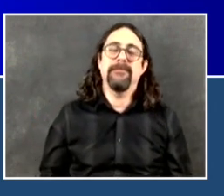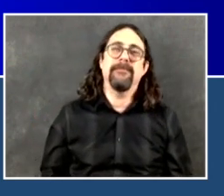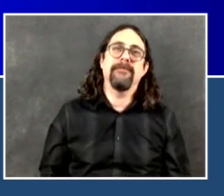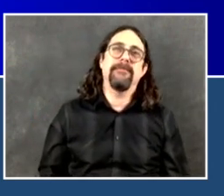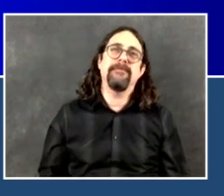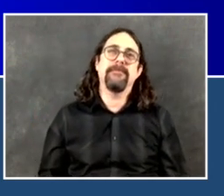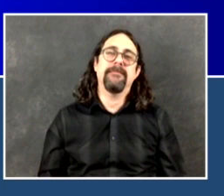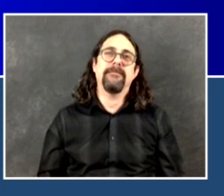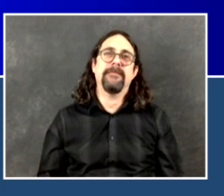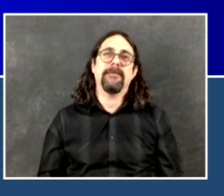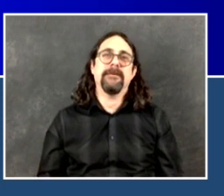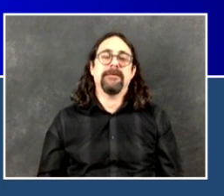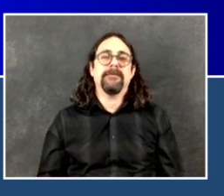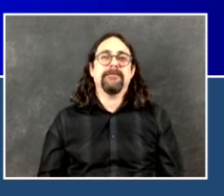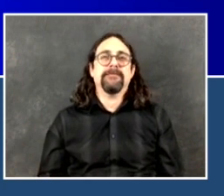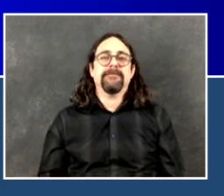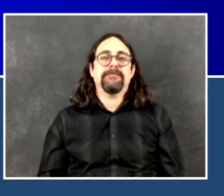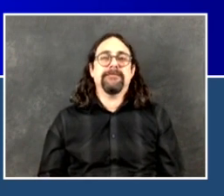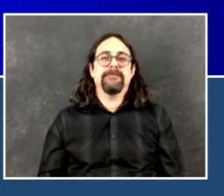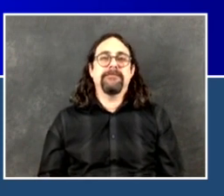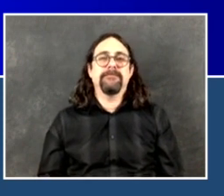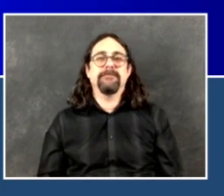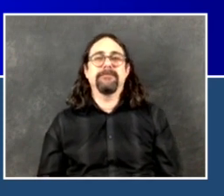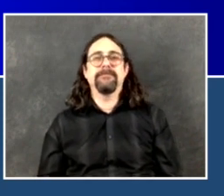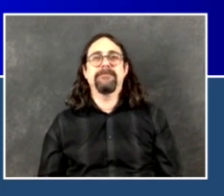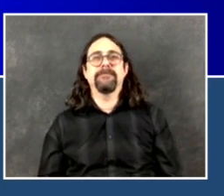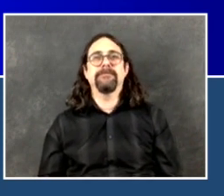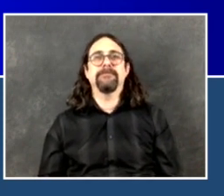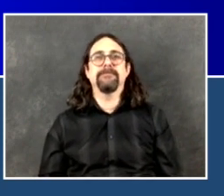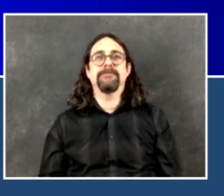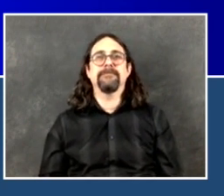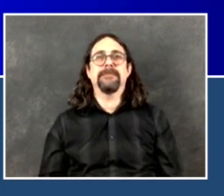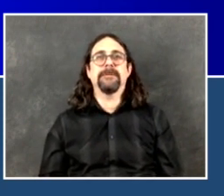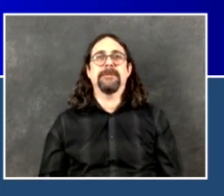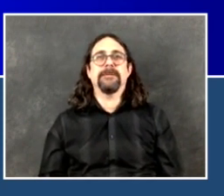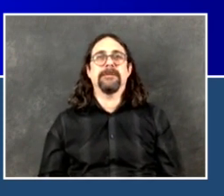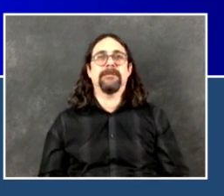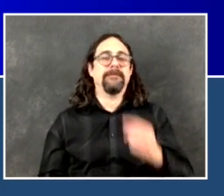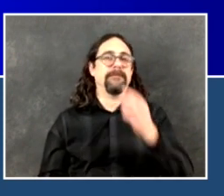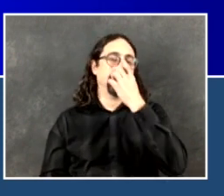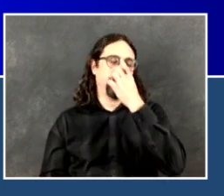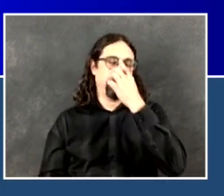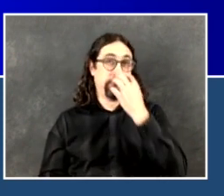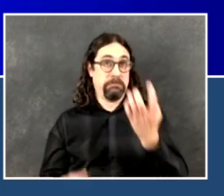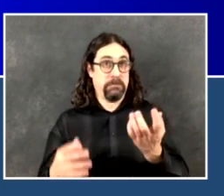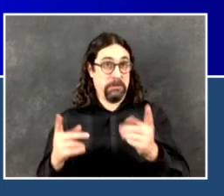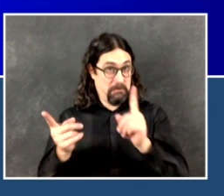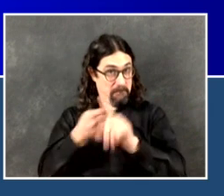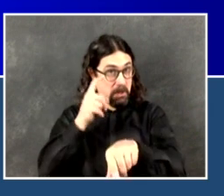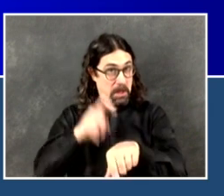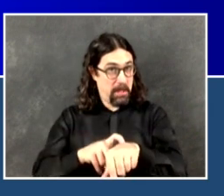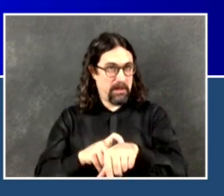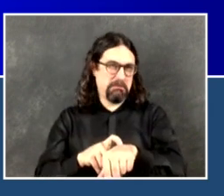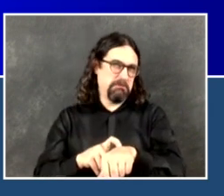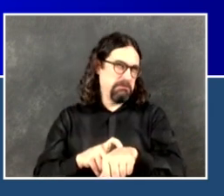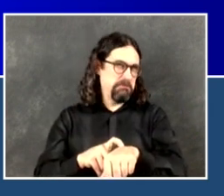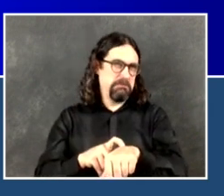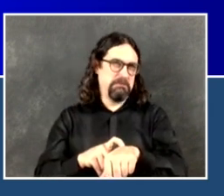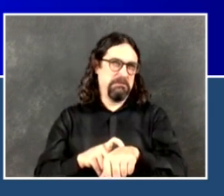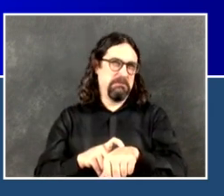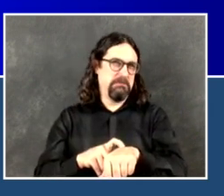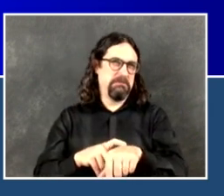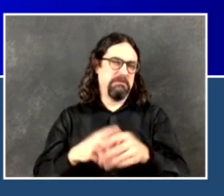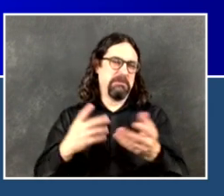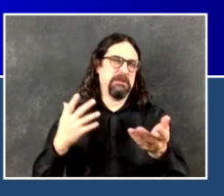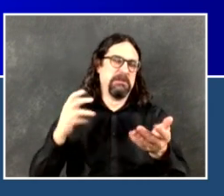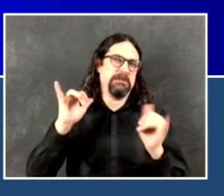to this crisis, and we've seen it vividly during this crisis. Thank God our focus was on healthcare equity, saving